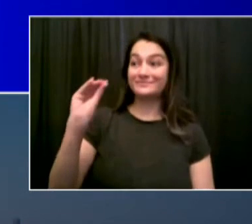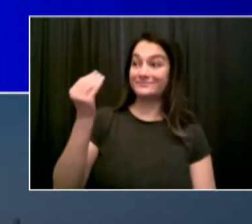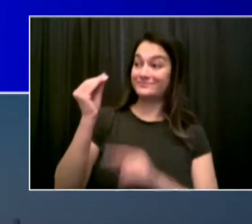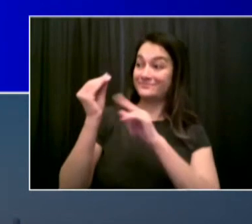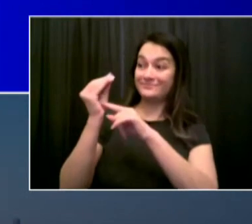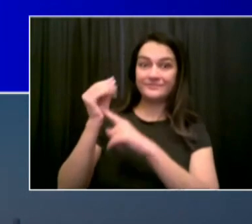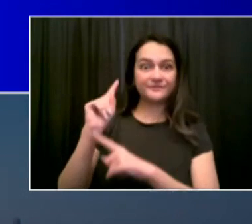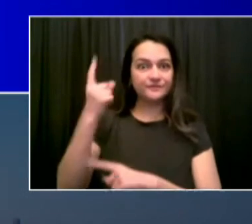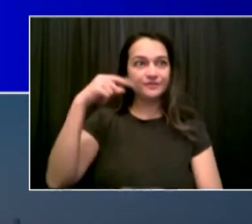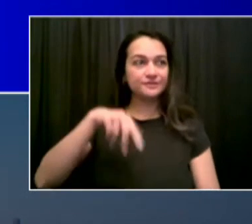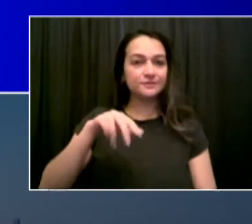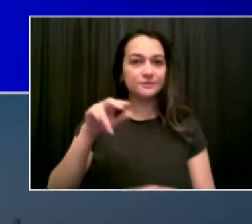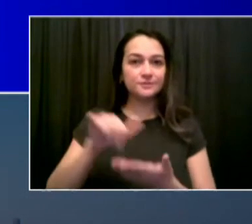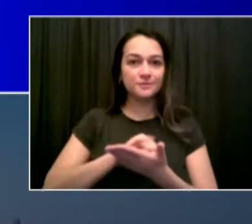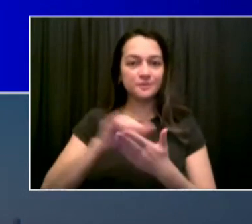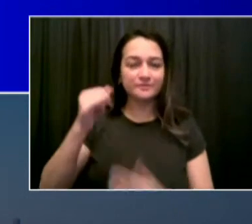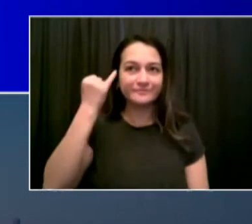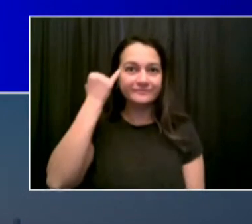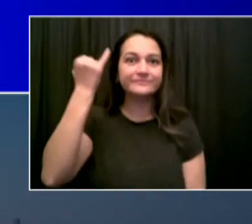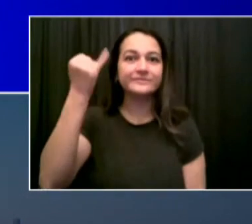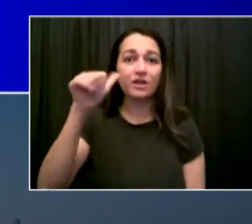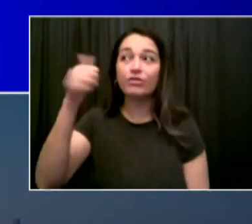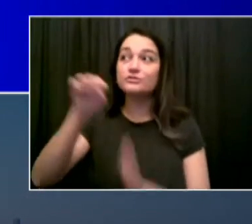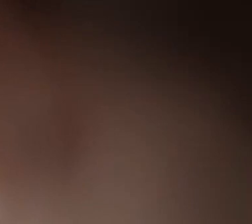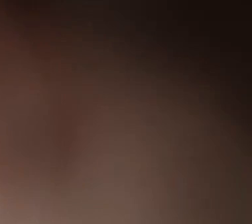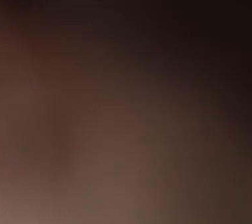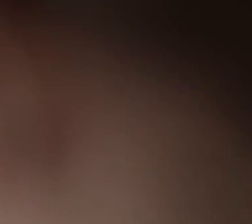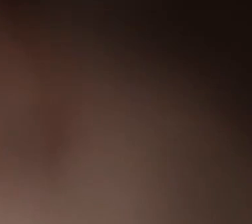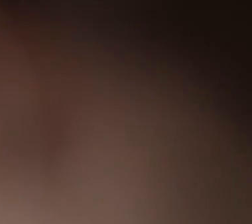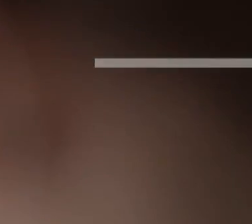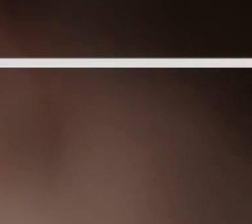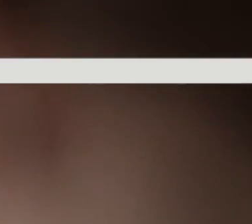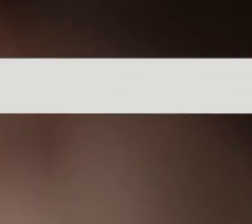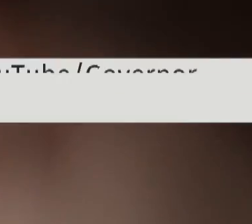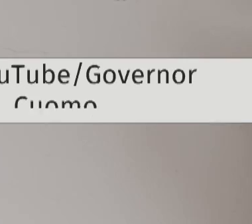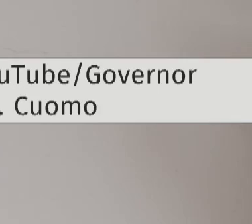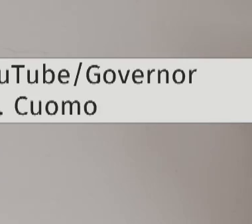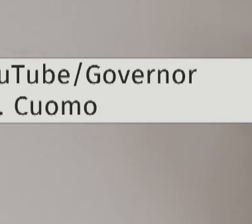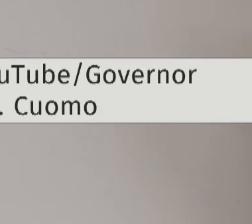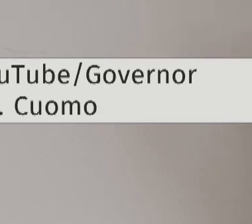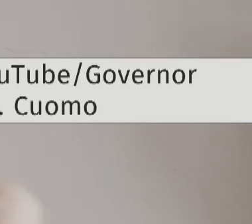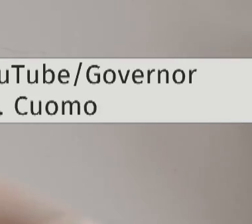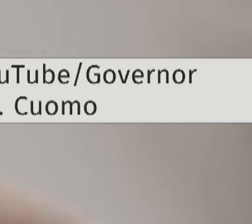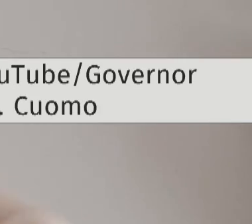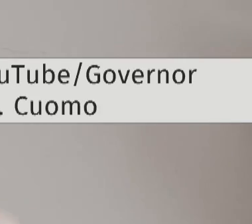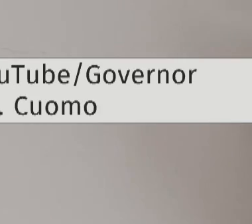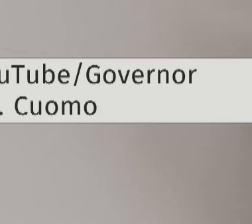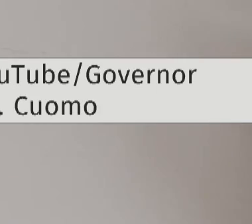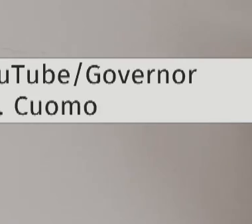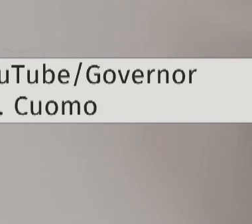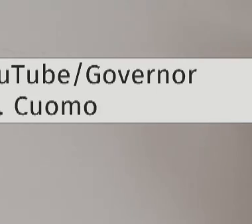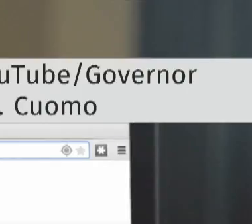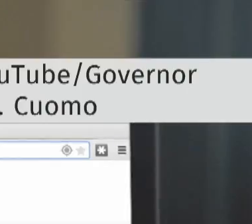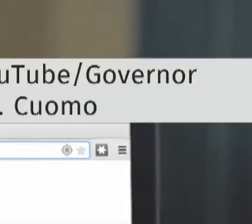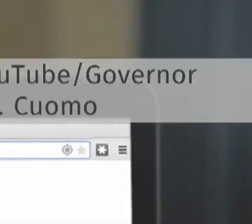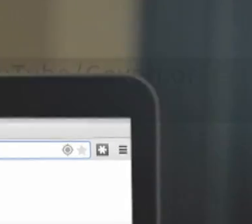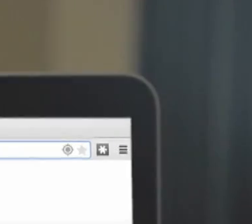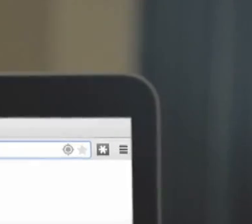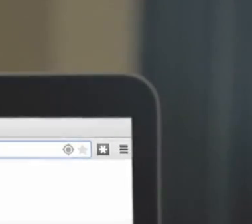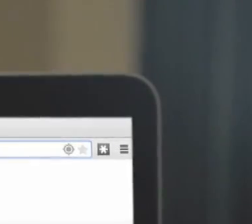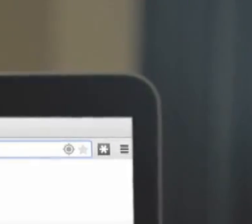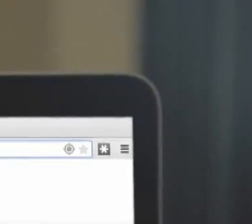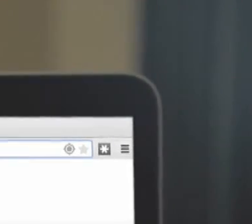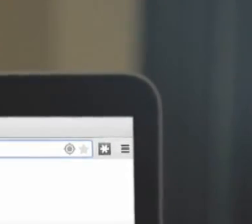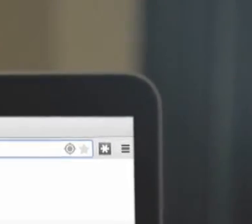indoor fitness facilities, indoor entertainment facilities. The city will develop its own pass, but also accept the CDC's vaccine